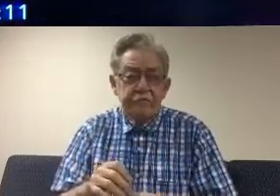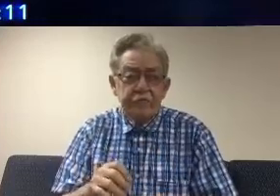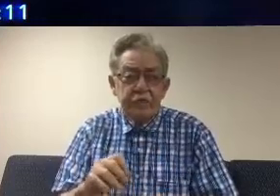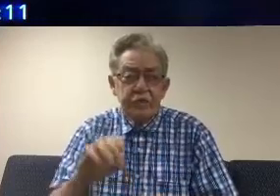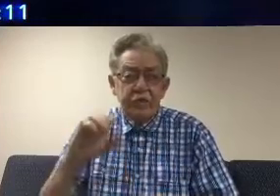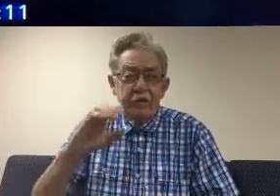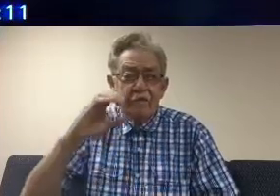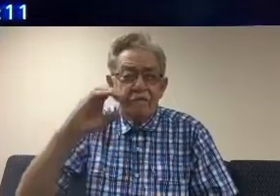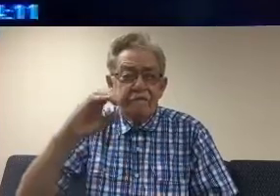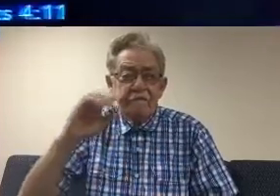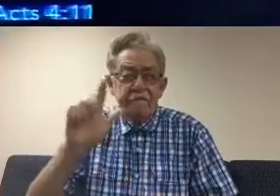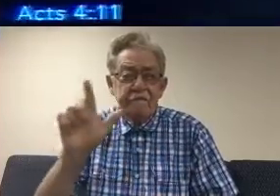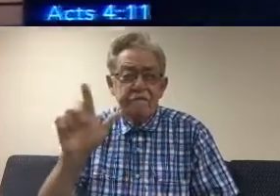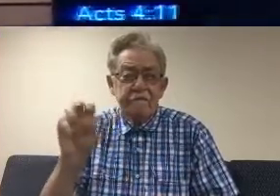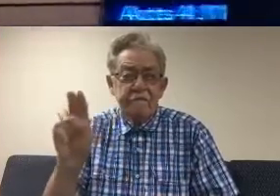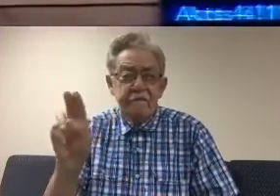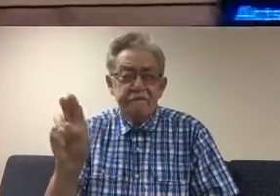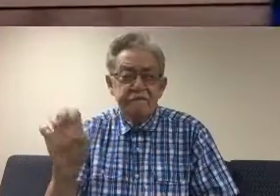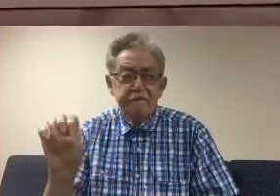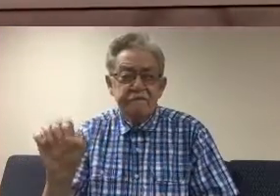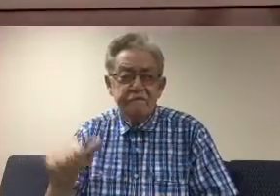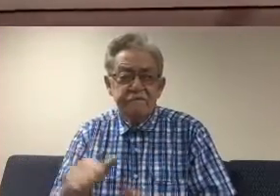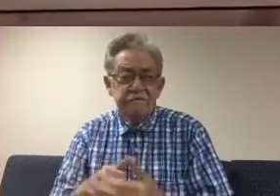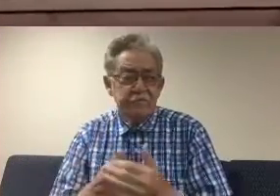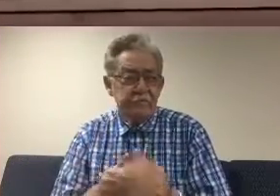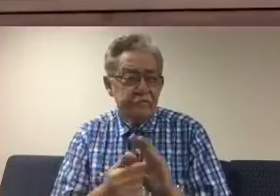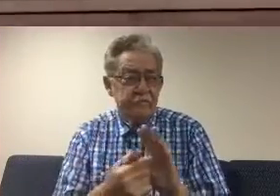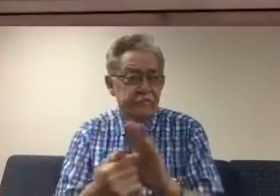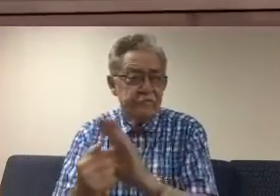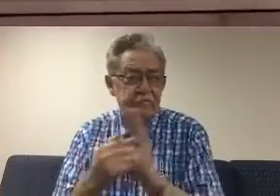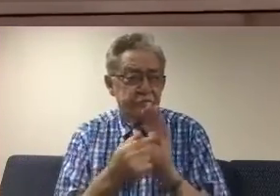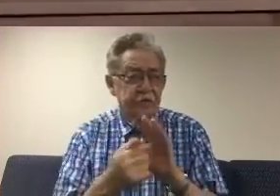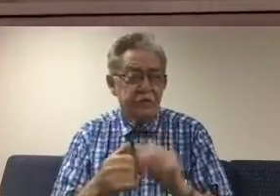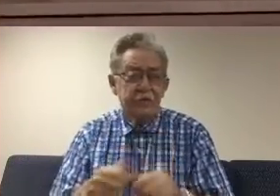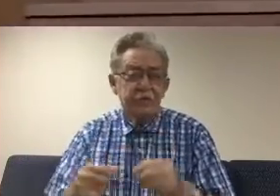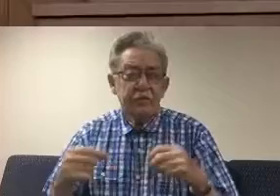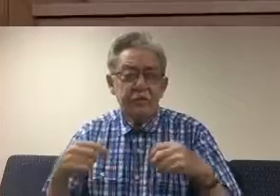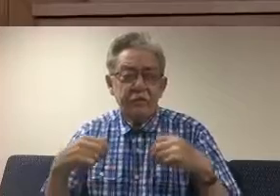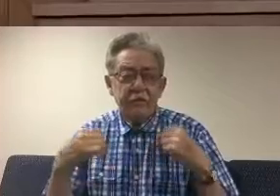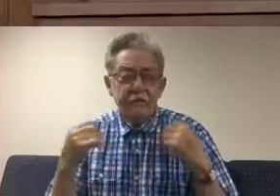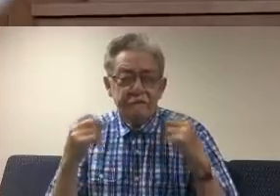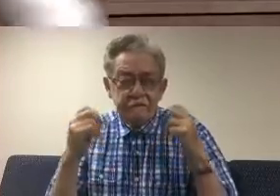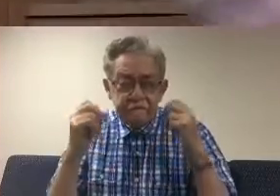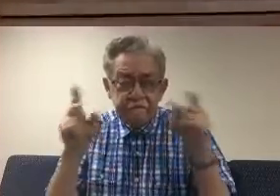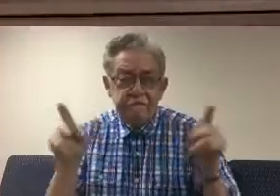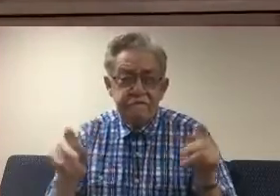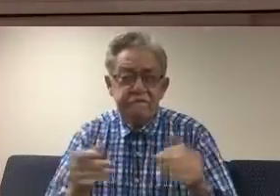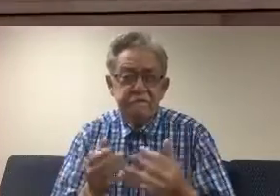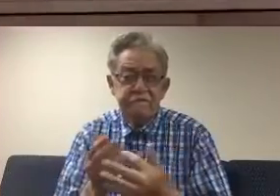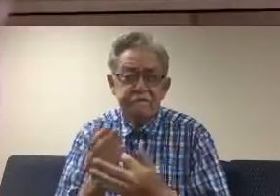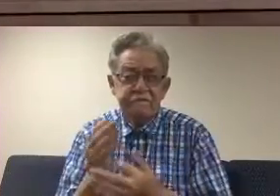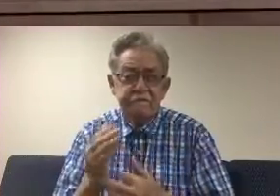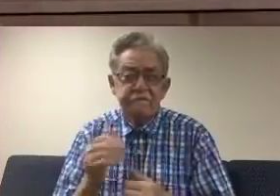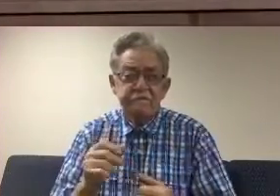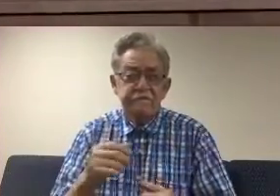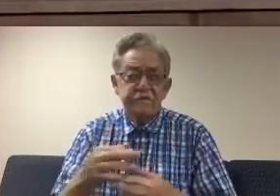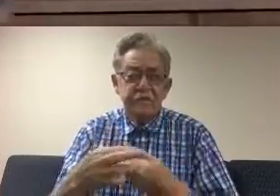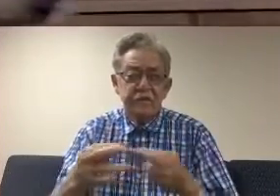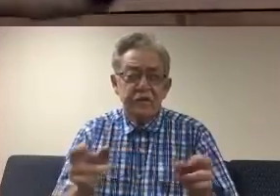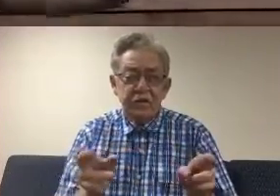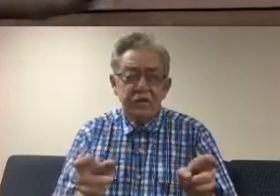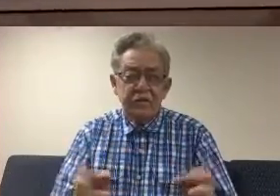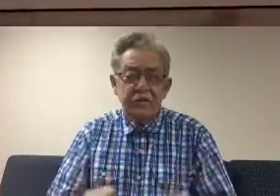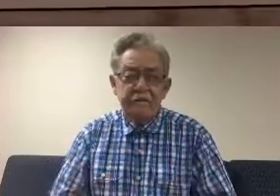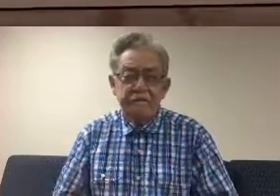what this shows, I think this is the statement that suddenly threw the room. Because they